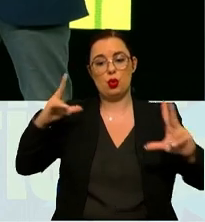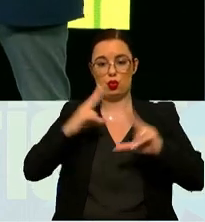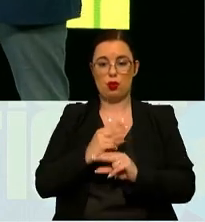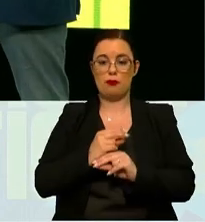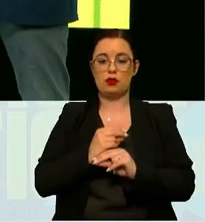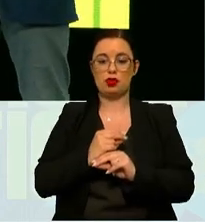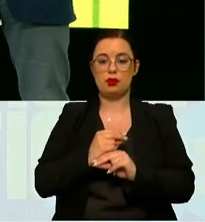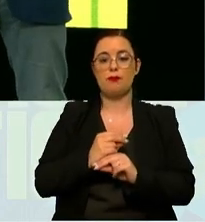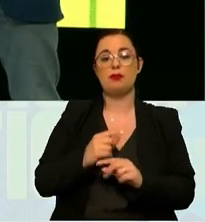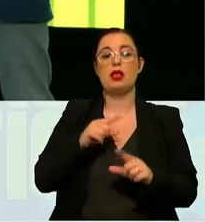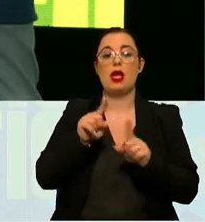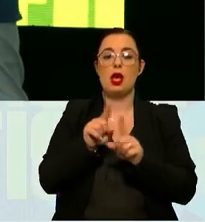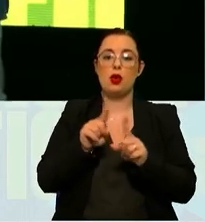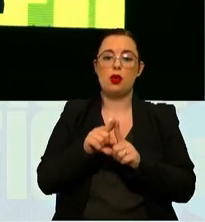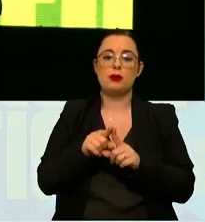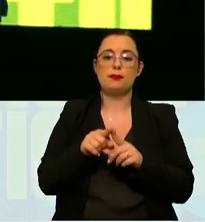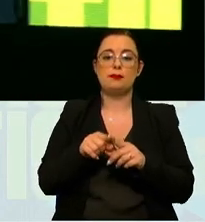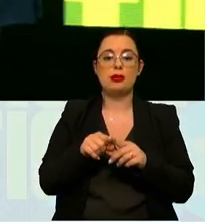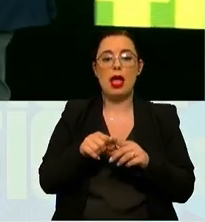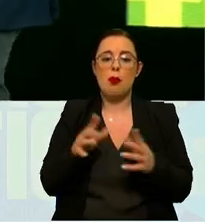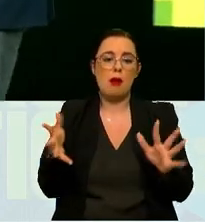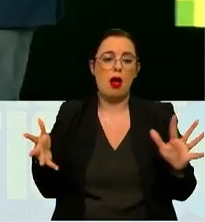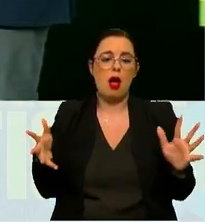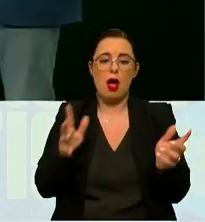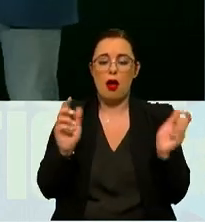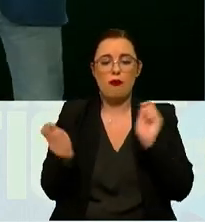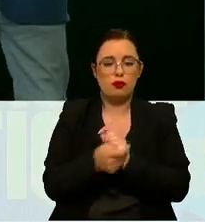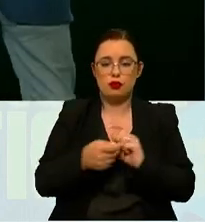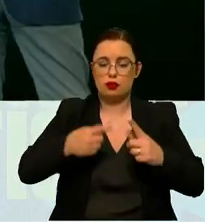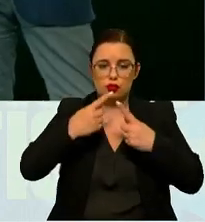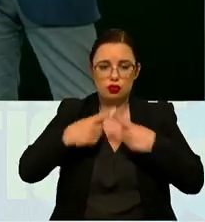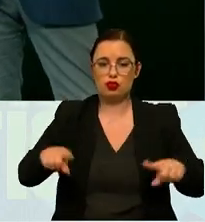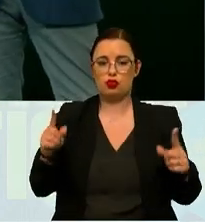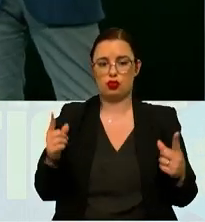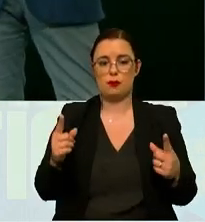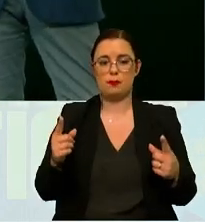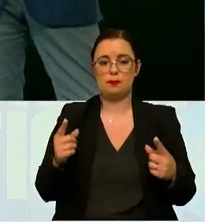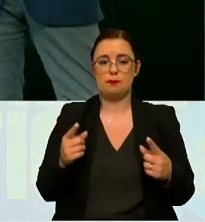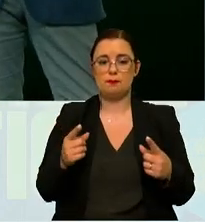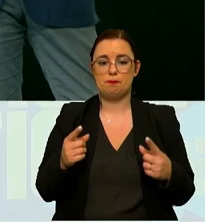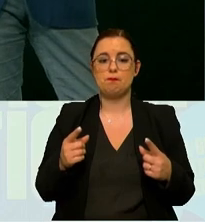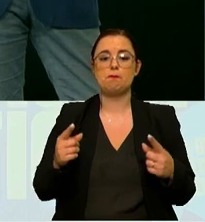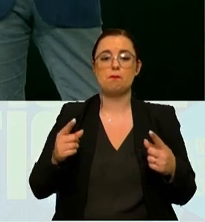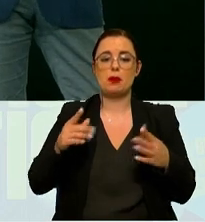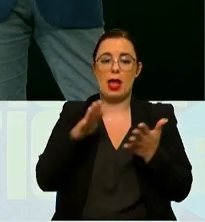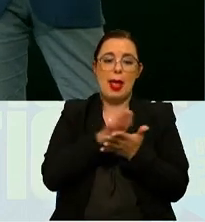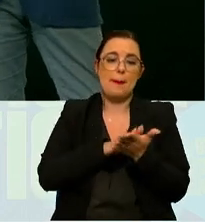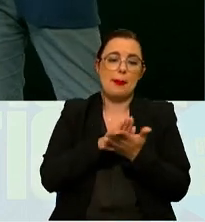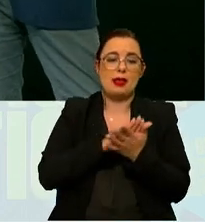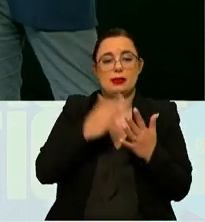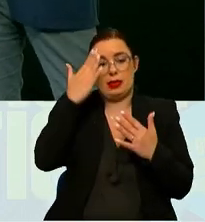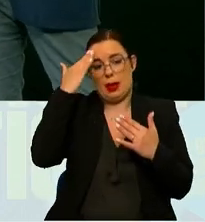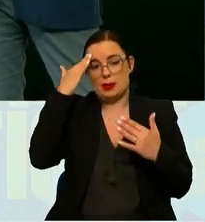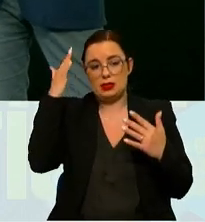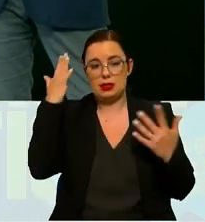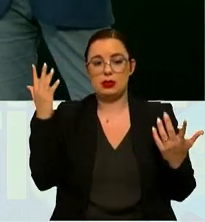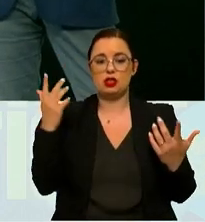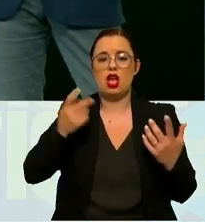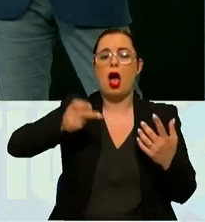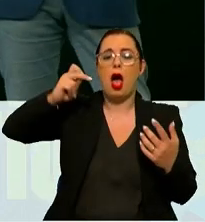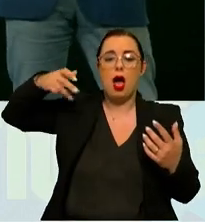that was the spark that ignited this new revolution that we are seeing right now. That's what took us from the basic capabilities we had some years